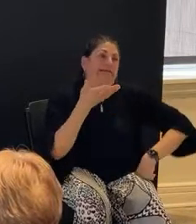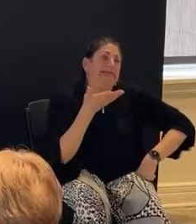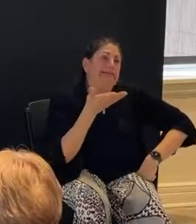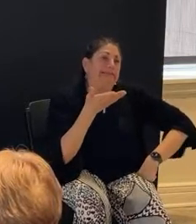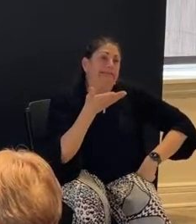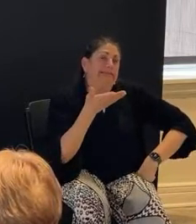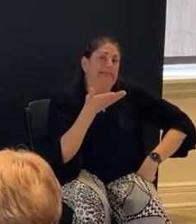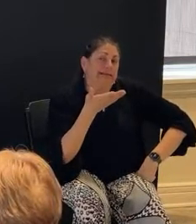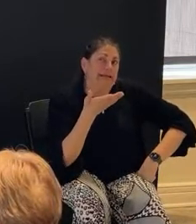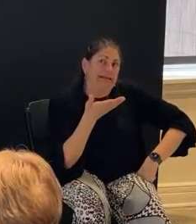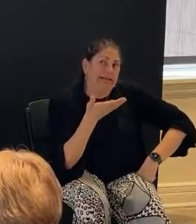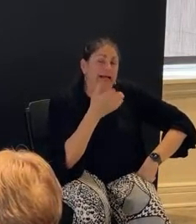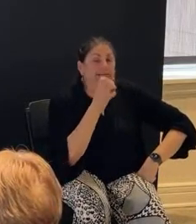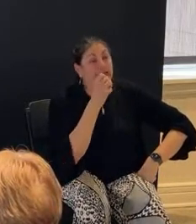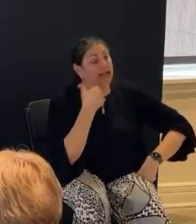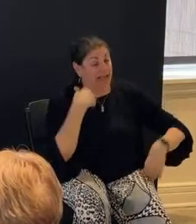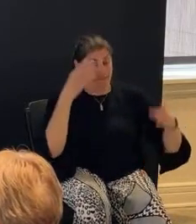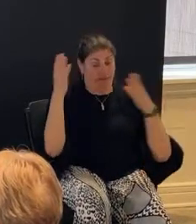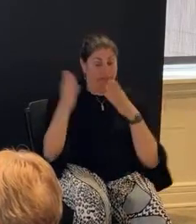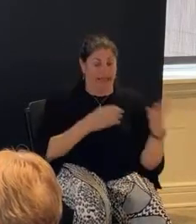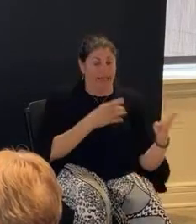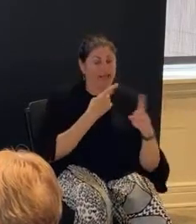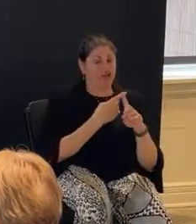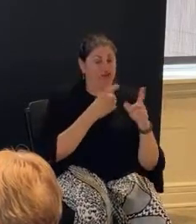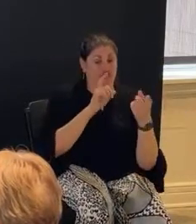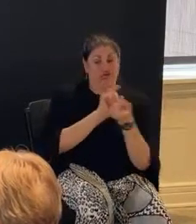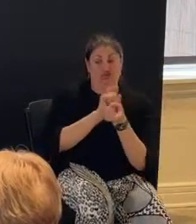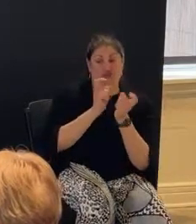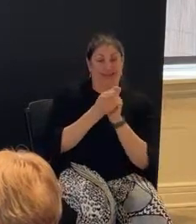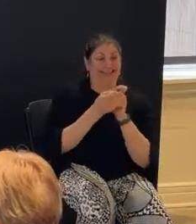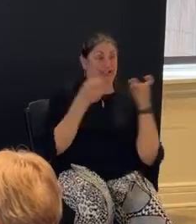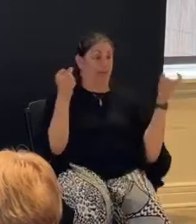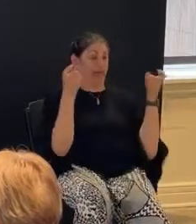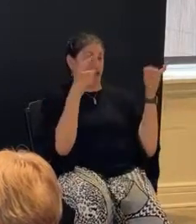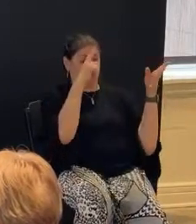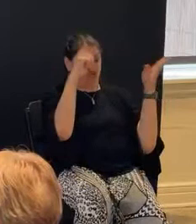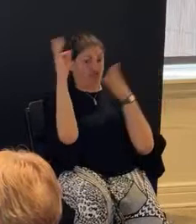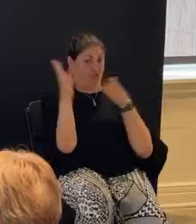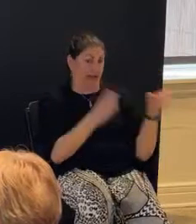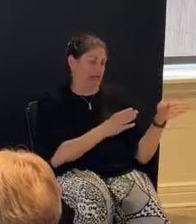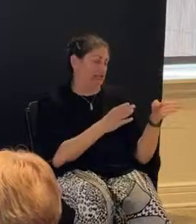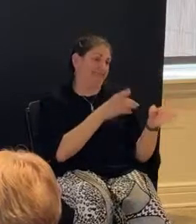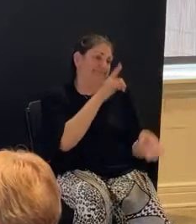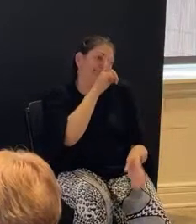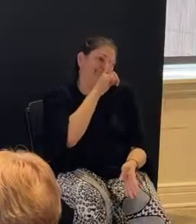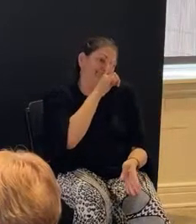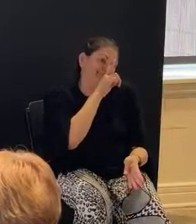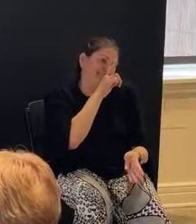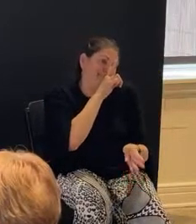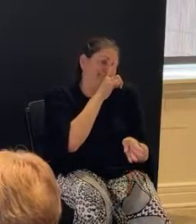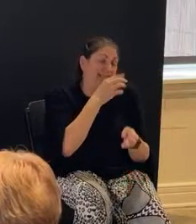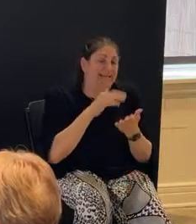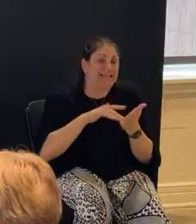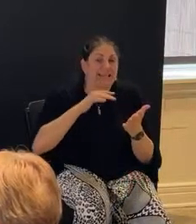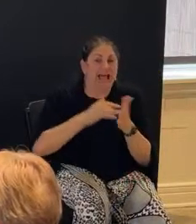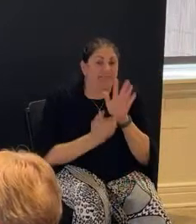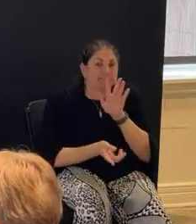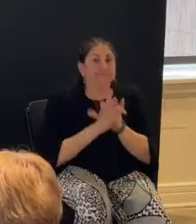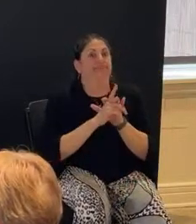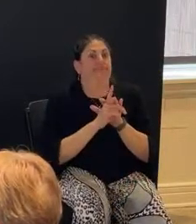plan to change the management strategy. There are occasional sort of flare-ups. There's one